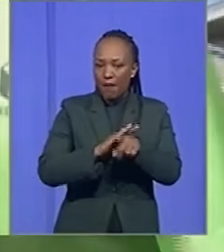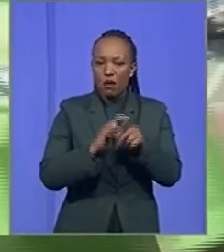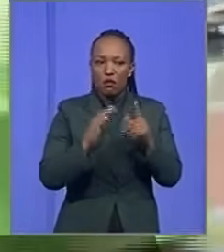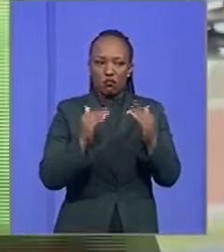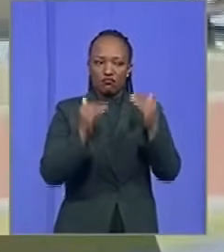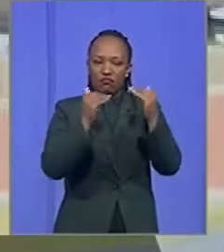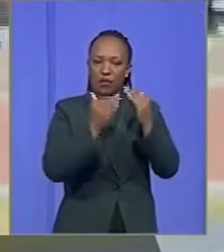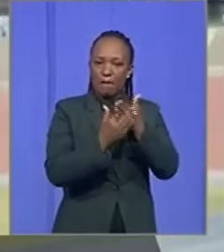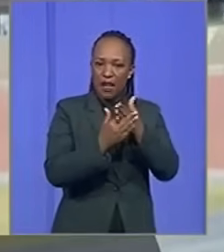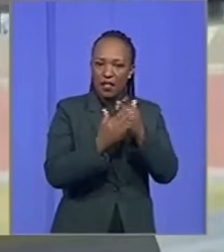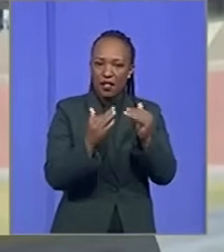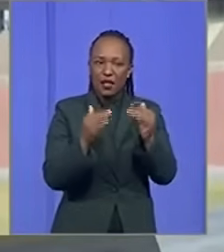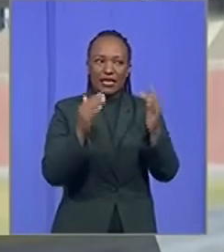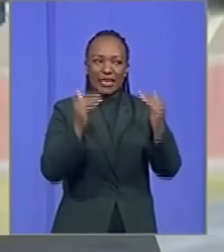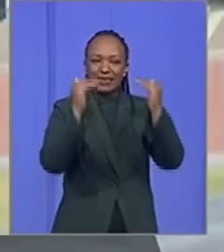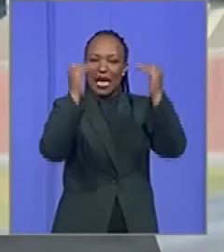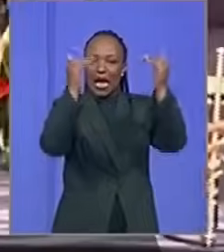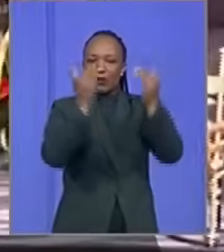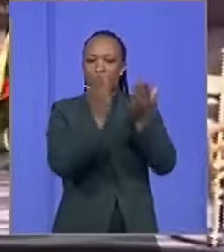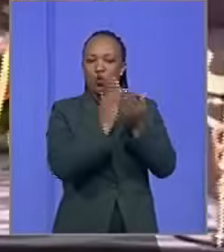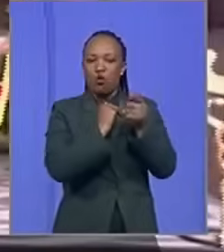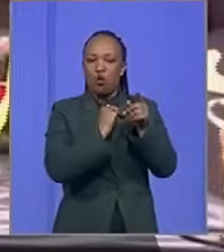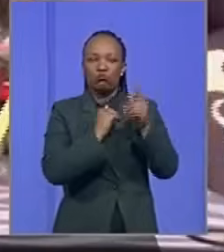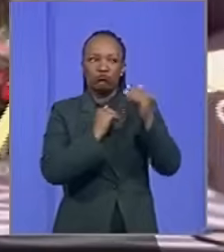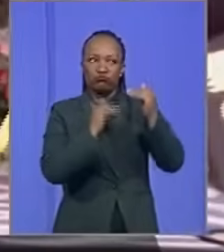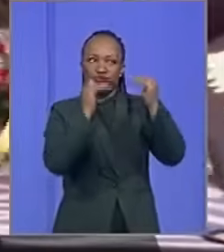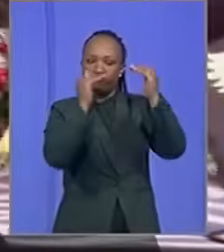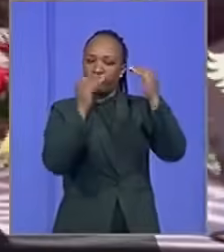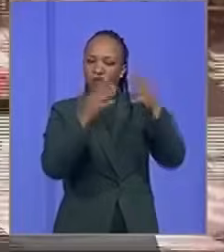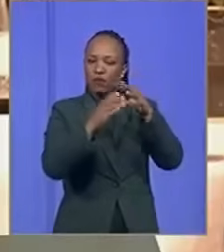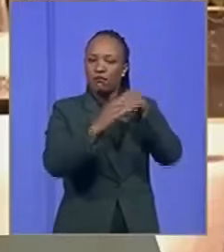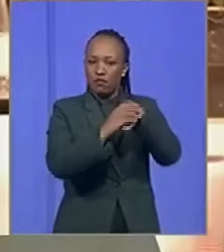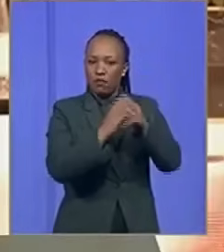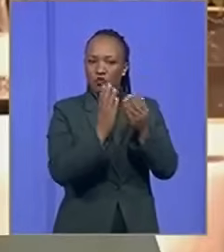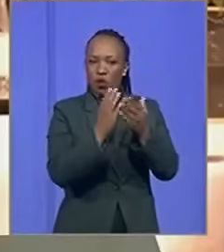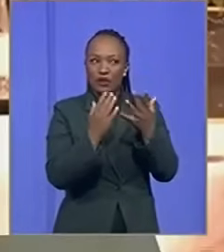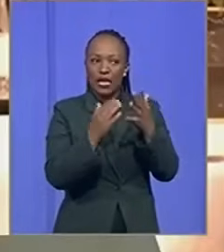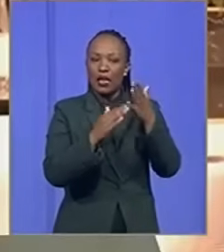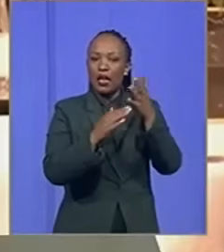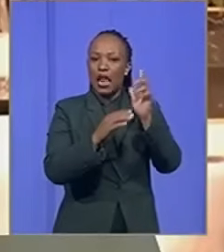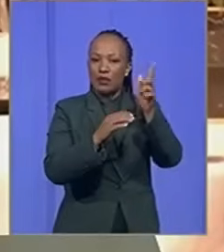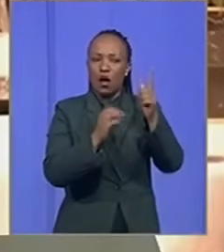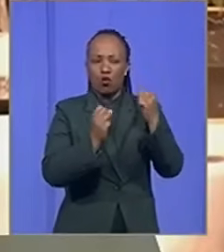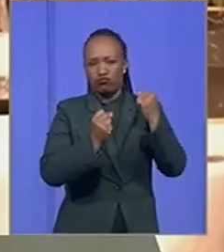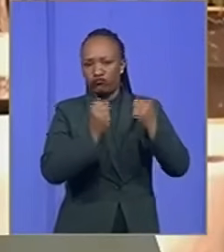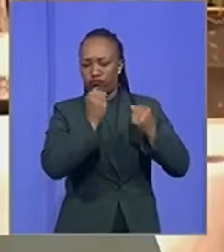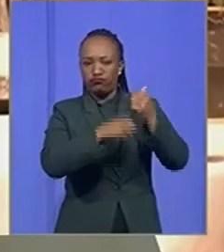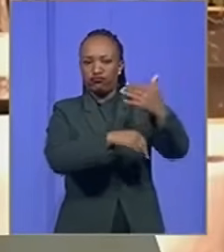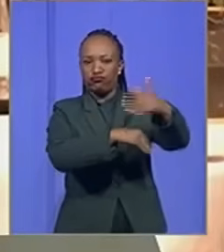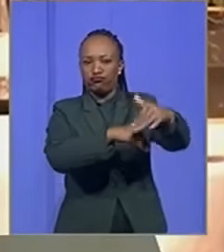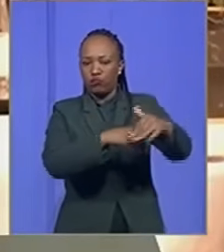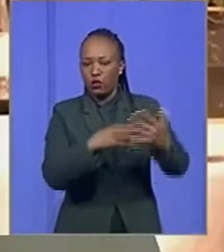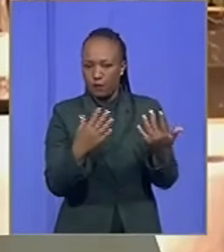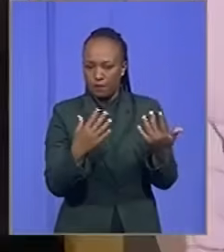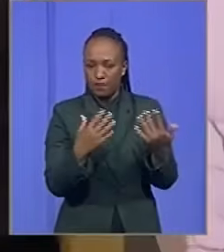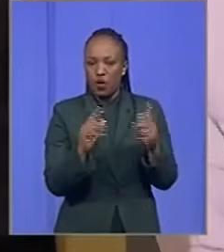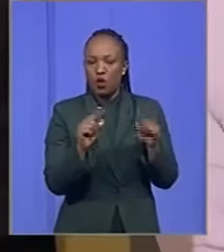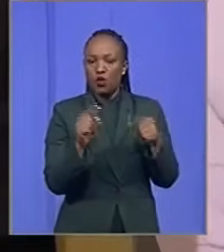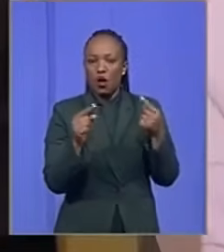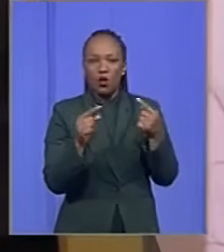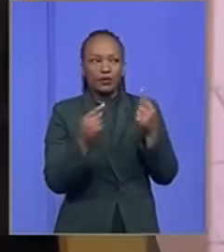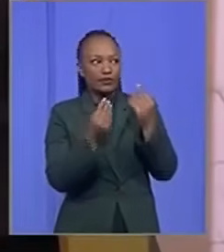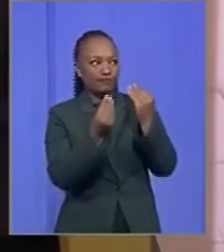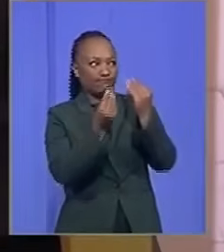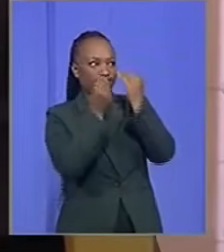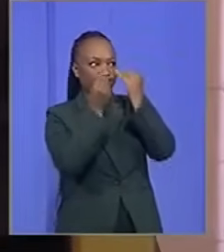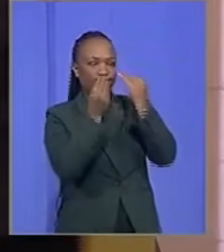school, secondary jwalo and then go fitlhela bo mata because o ka skebe wa be wa ruteha